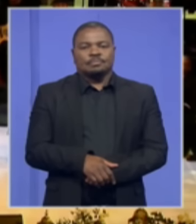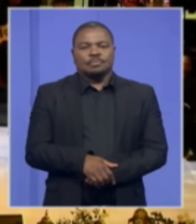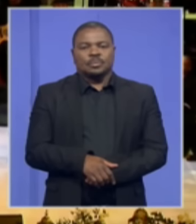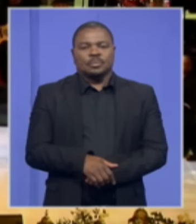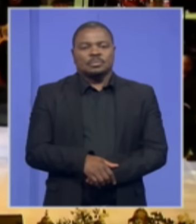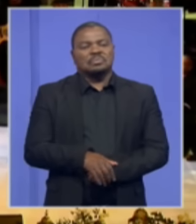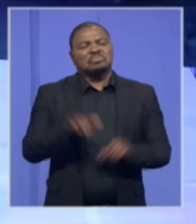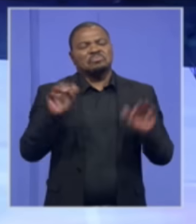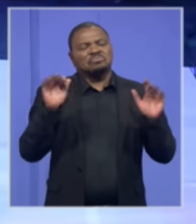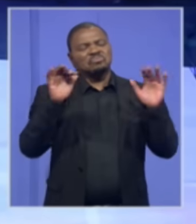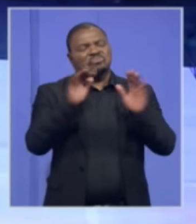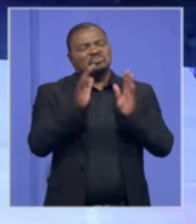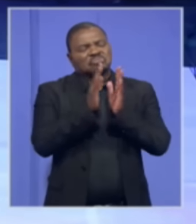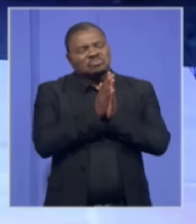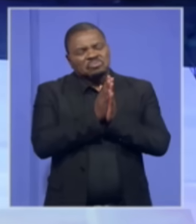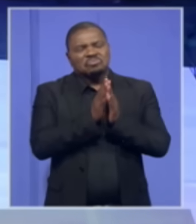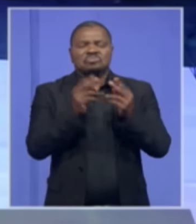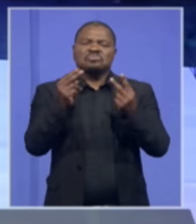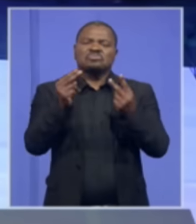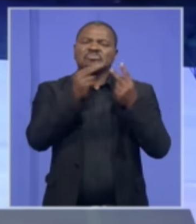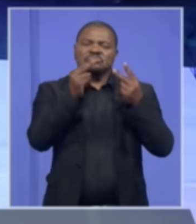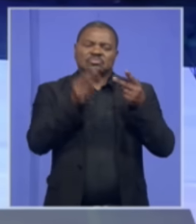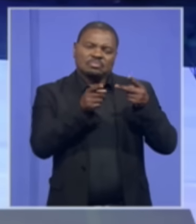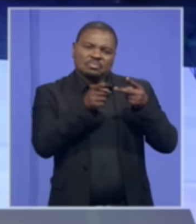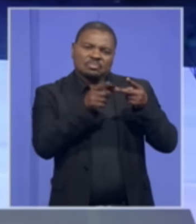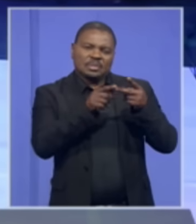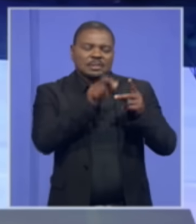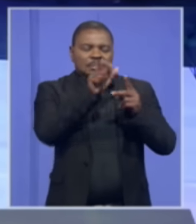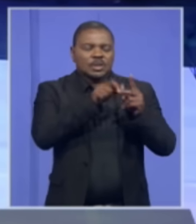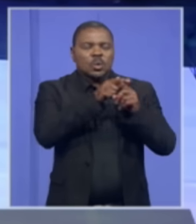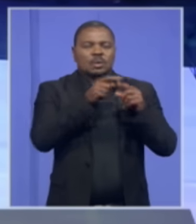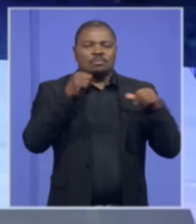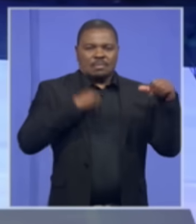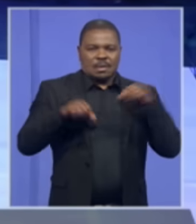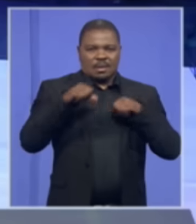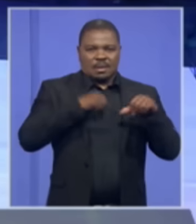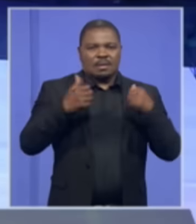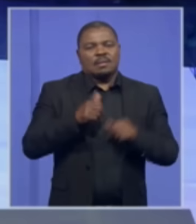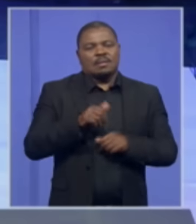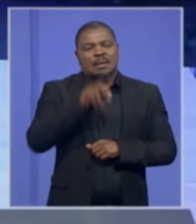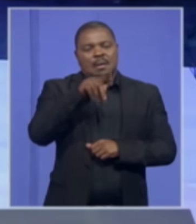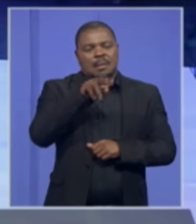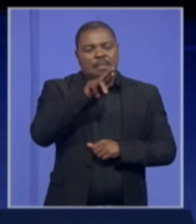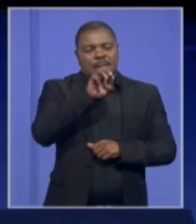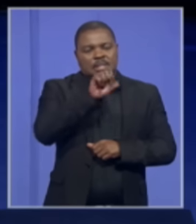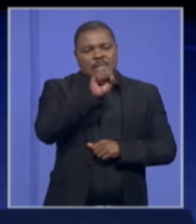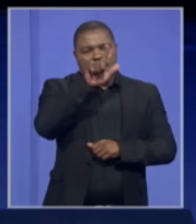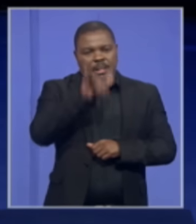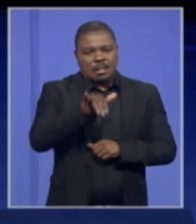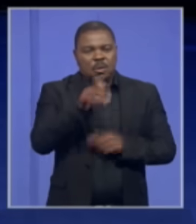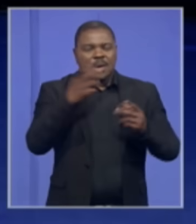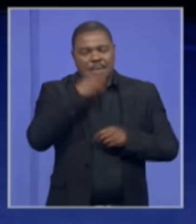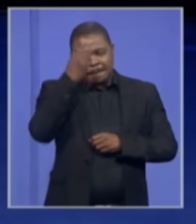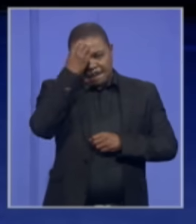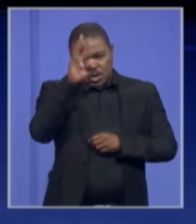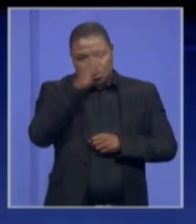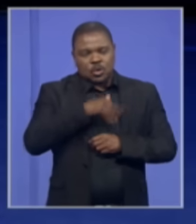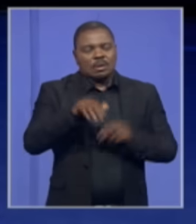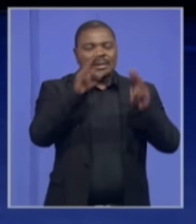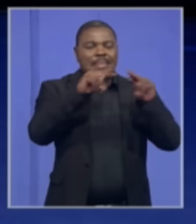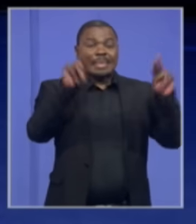Ho ne ho tshwerwe tshebeletso ya sehopotso ya bobedi ya sebapadi sa kalaneng Presley Tshweni ya Kgae Pretoria State Theatre pejana ka